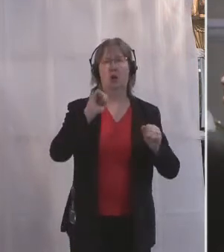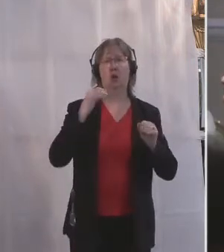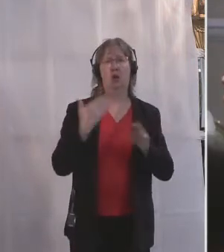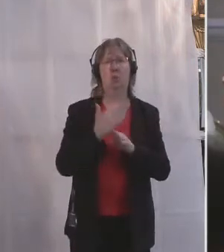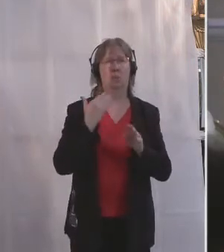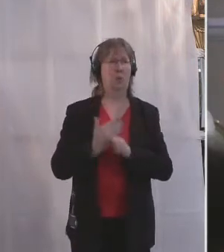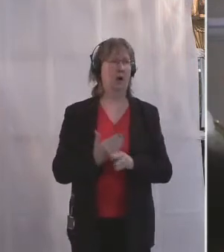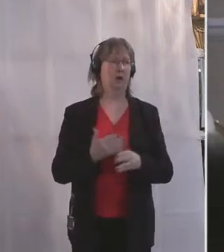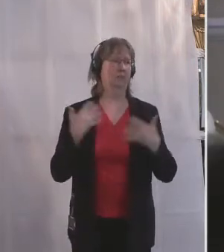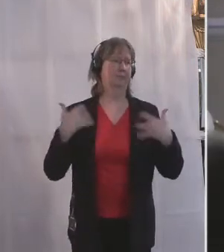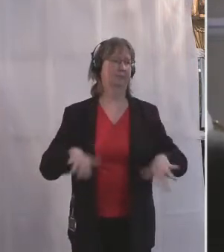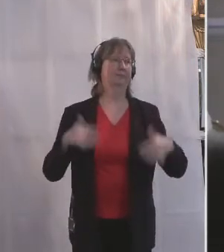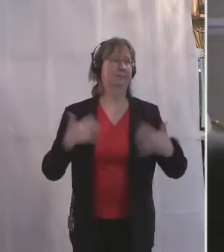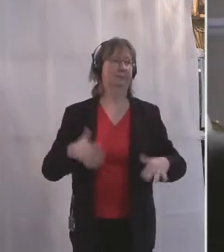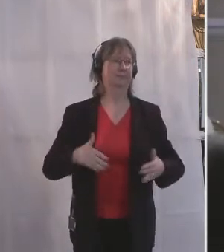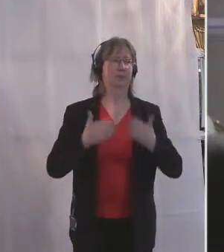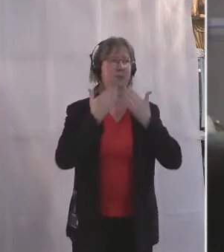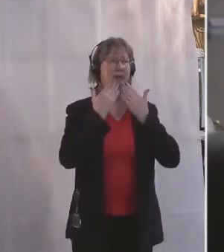job.